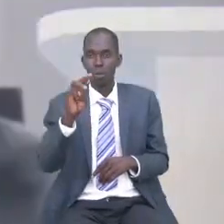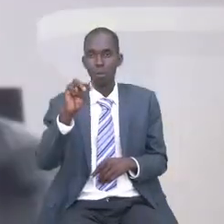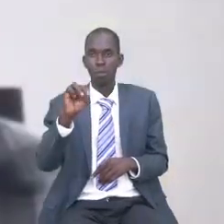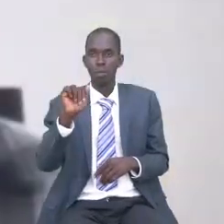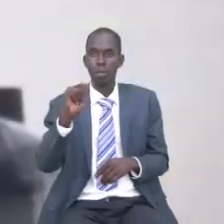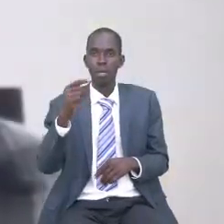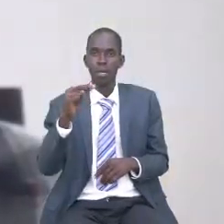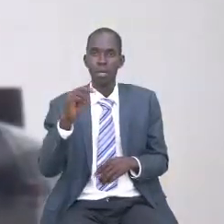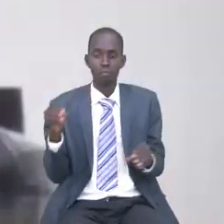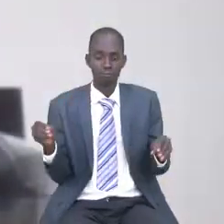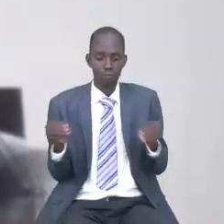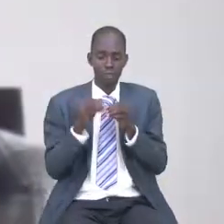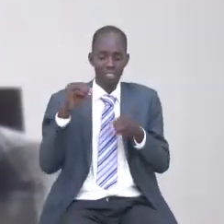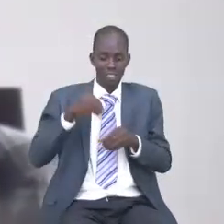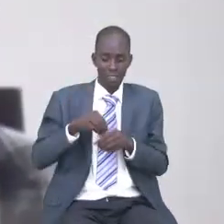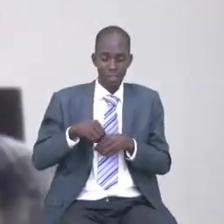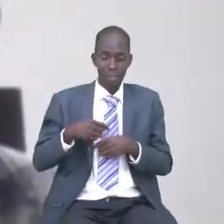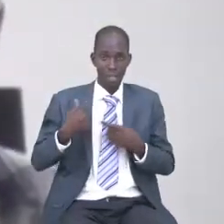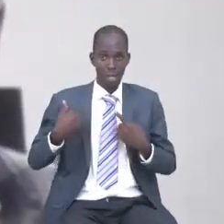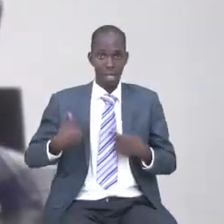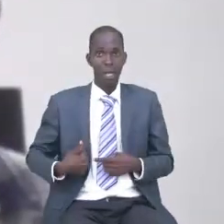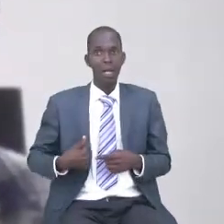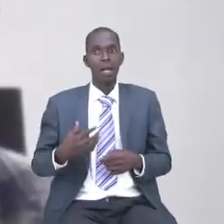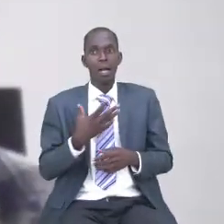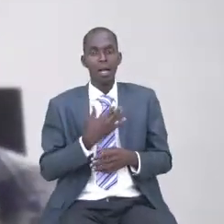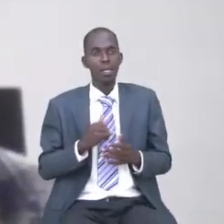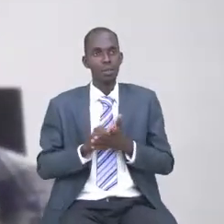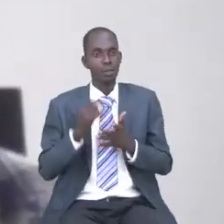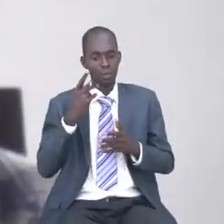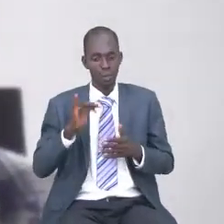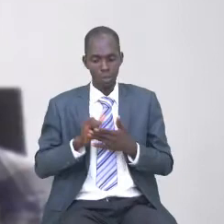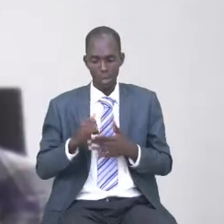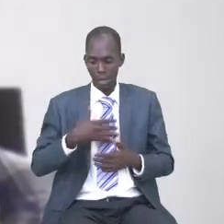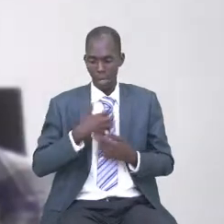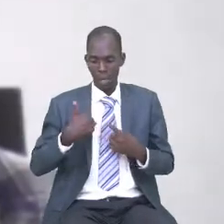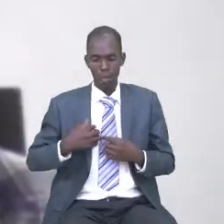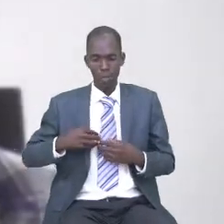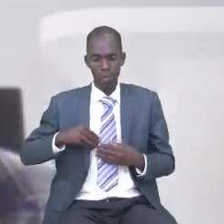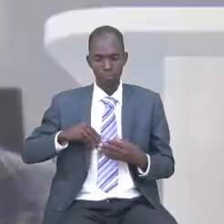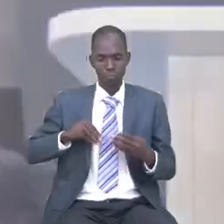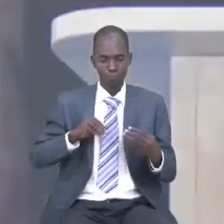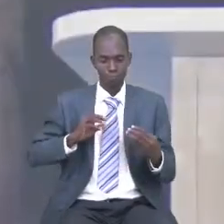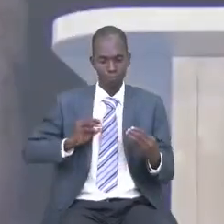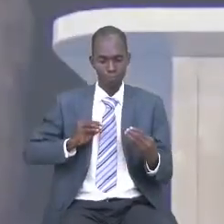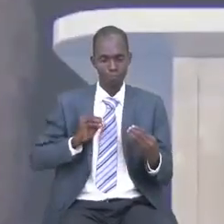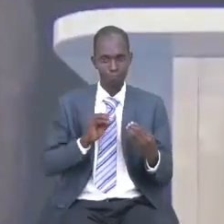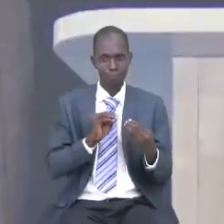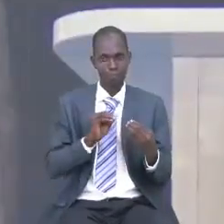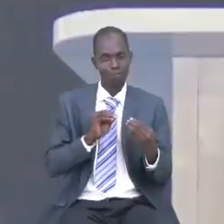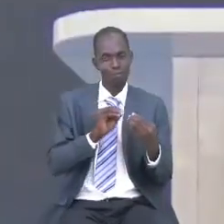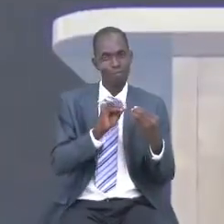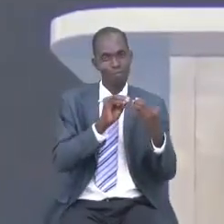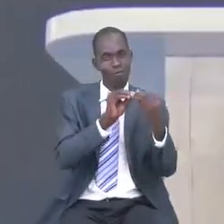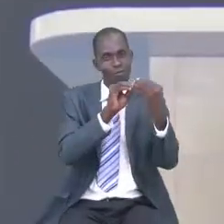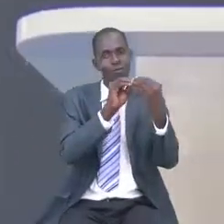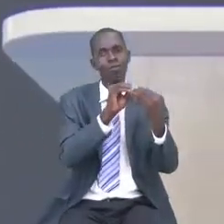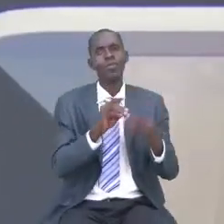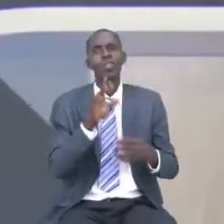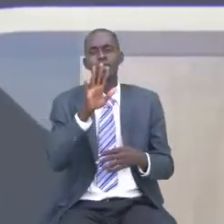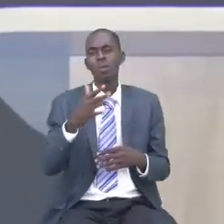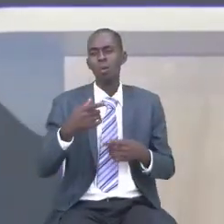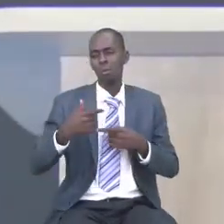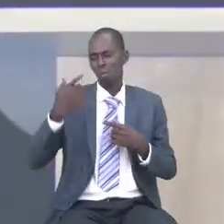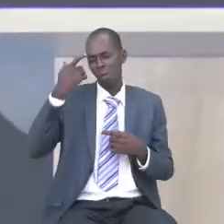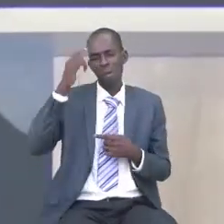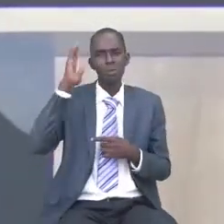That's where your steps will be going every time. Your mind will not go to what Potiphar's wife is